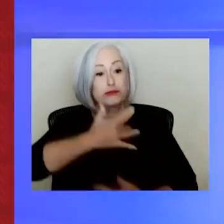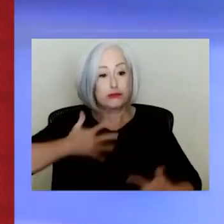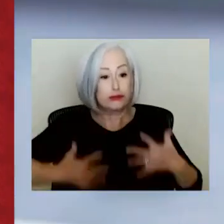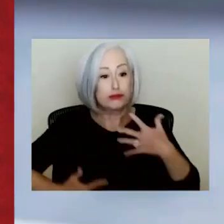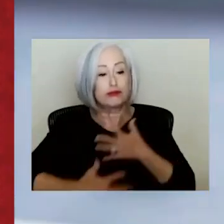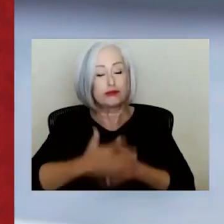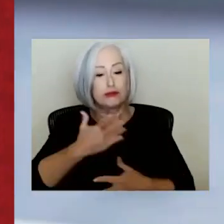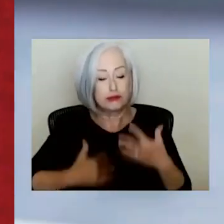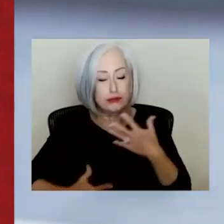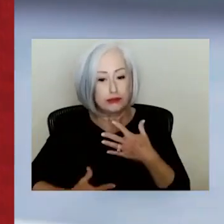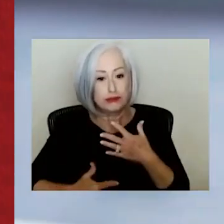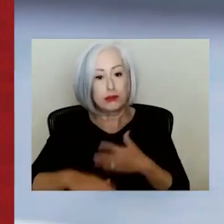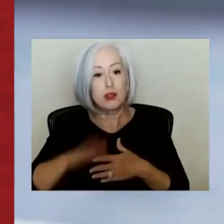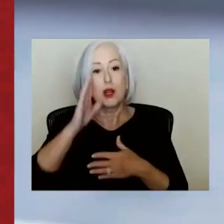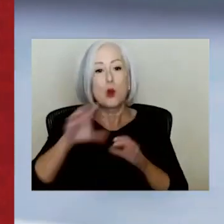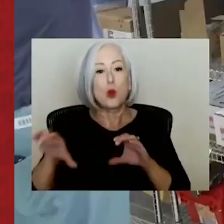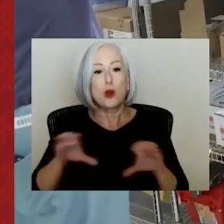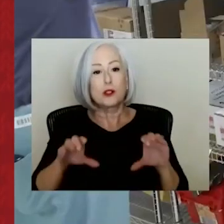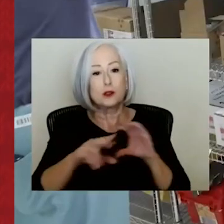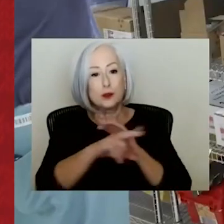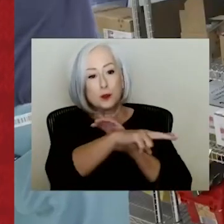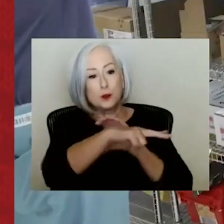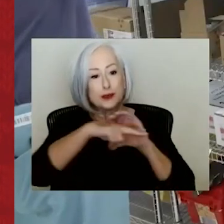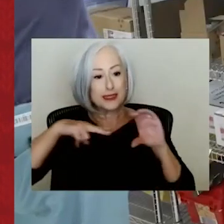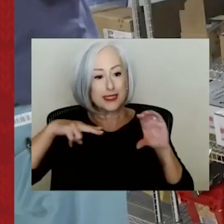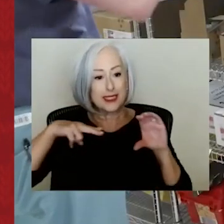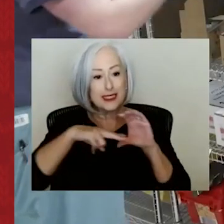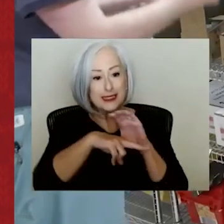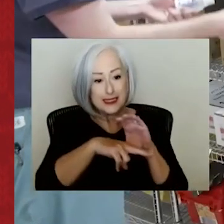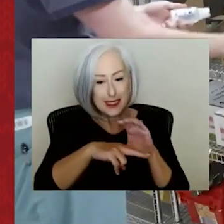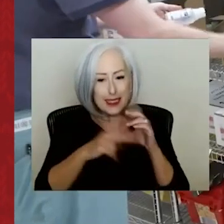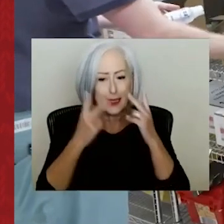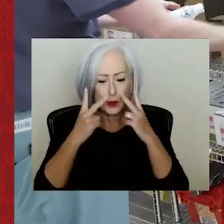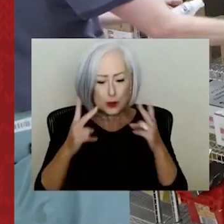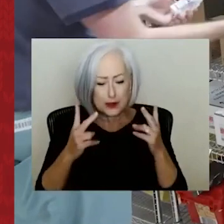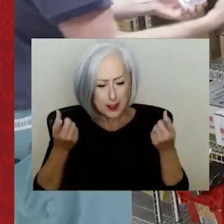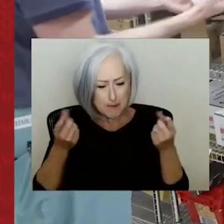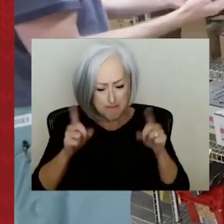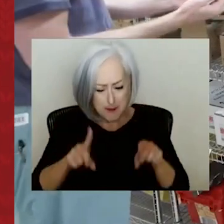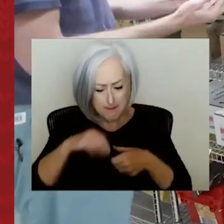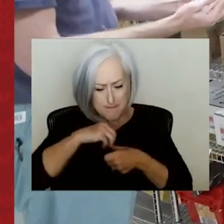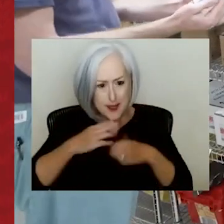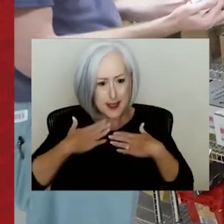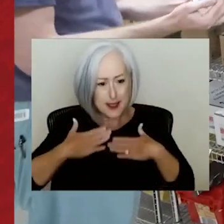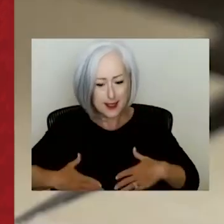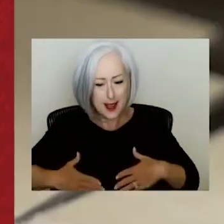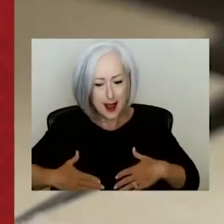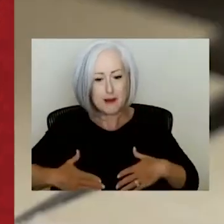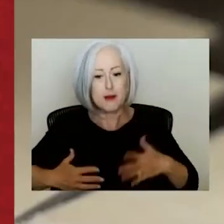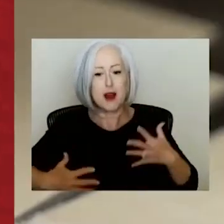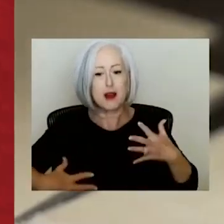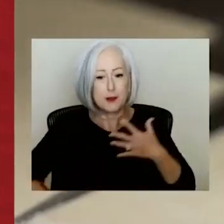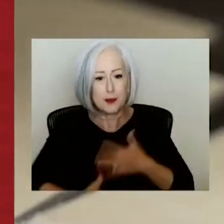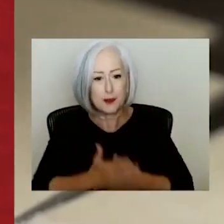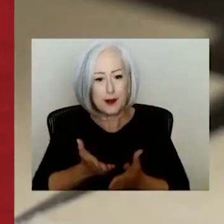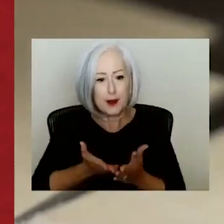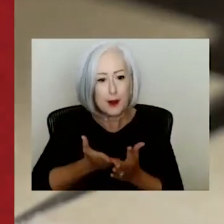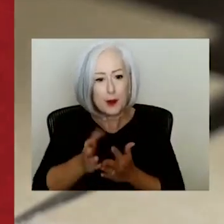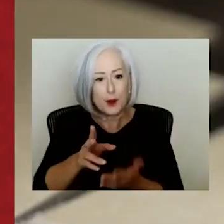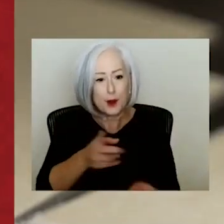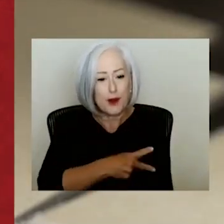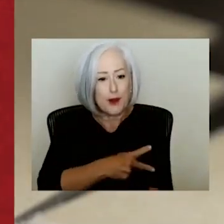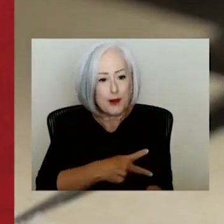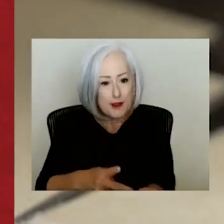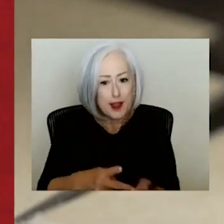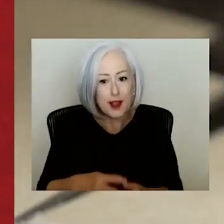through the blood vessels and organs. And you can think of it as basically a dye that sort of lights